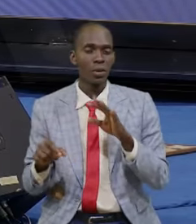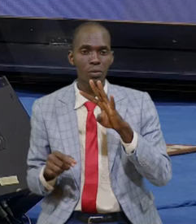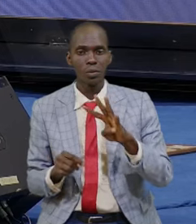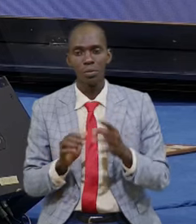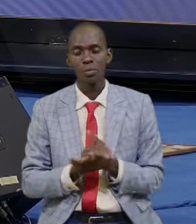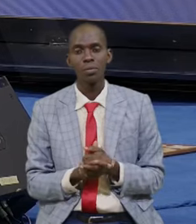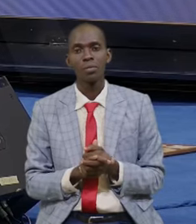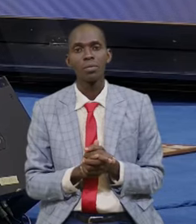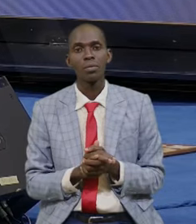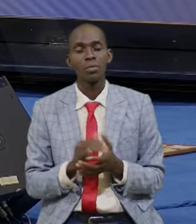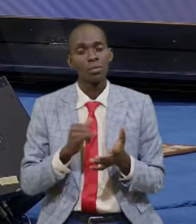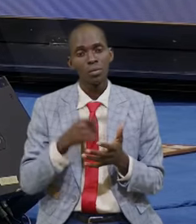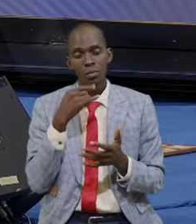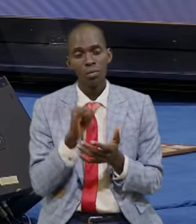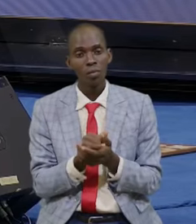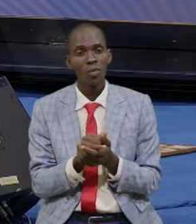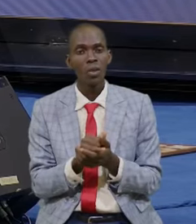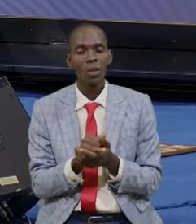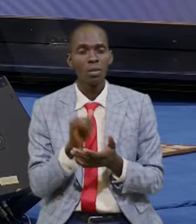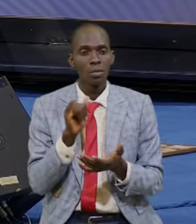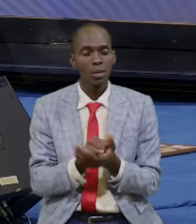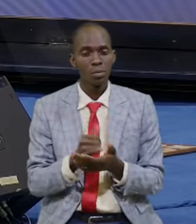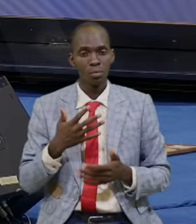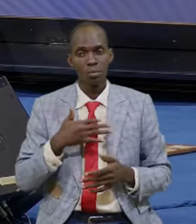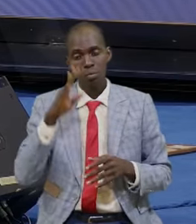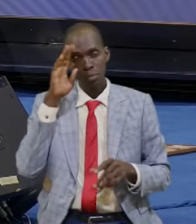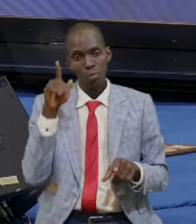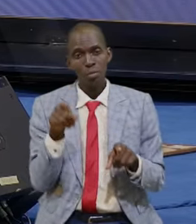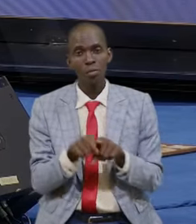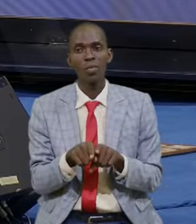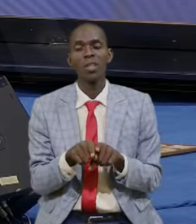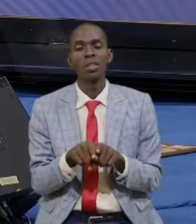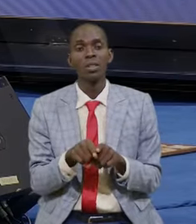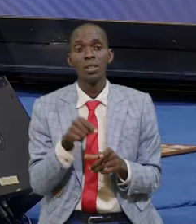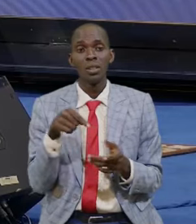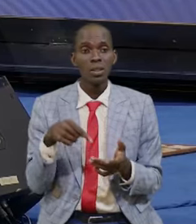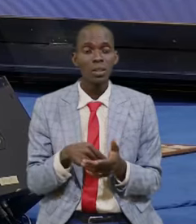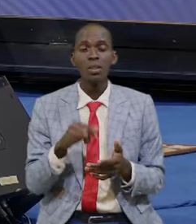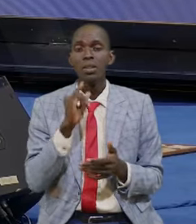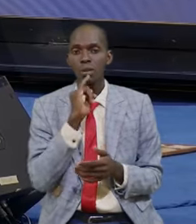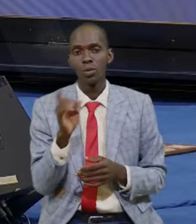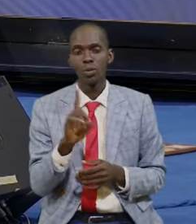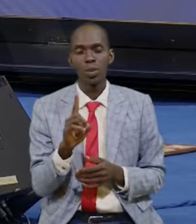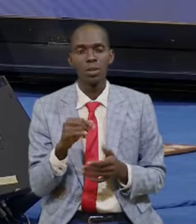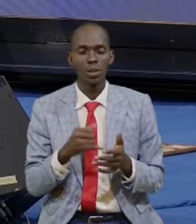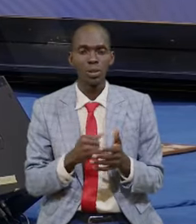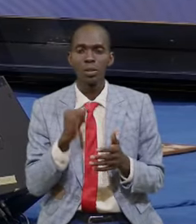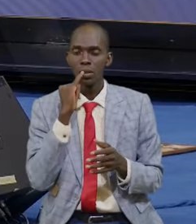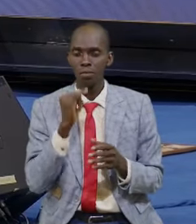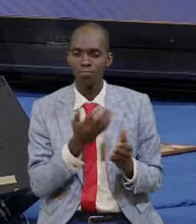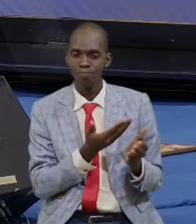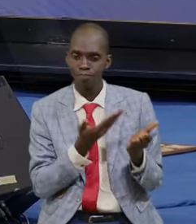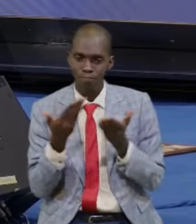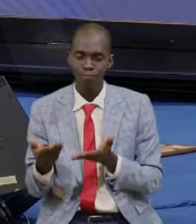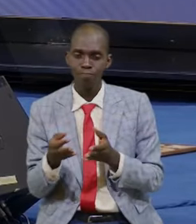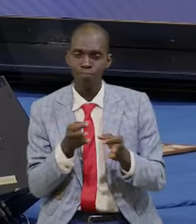says, wherefore, my brethren, this is where he's going. This is the conclusion, and this is the